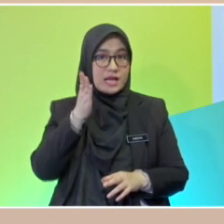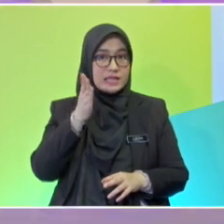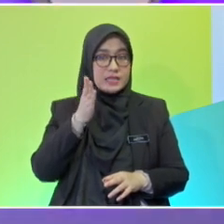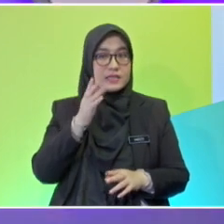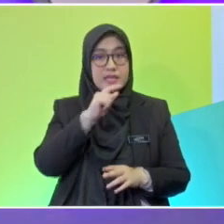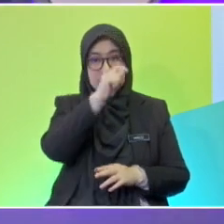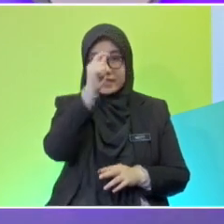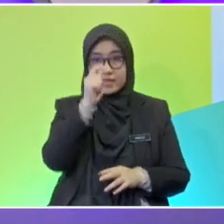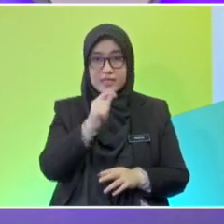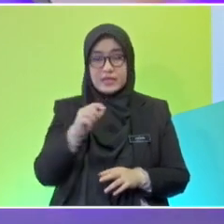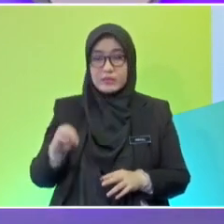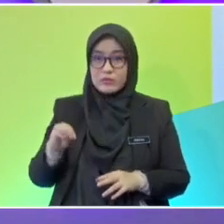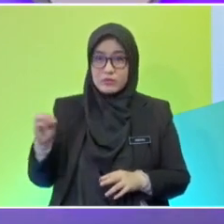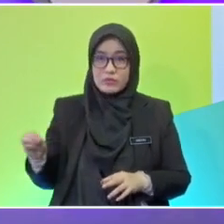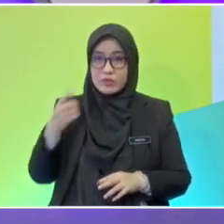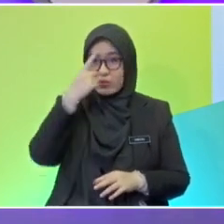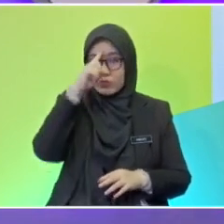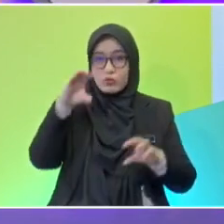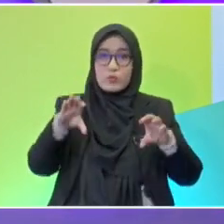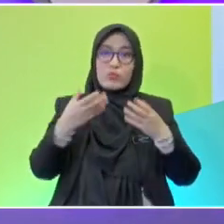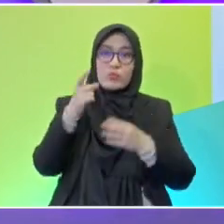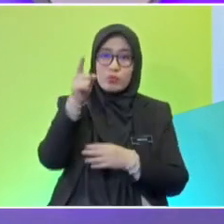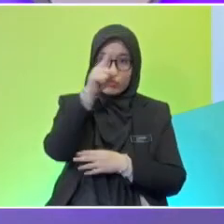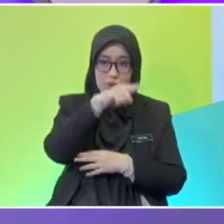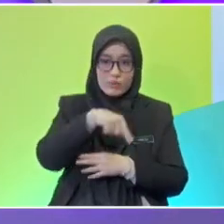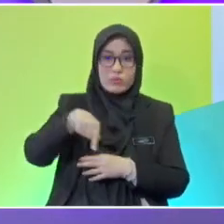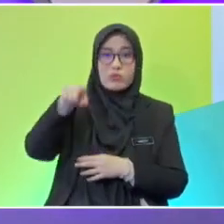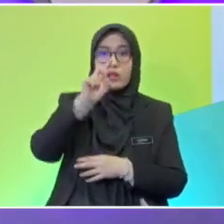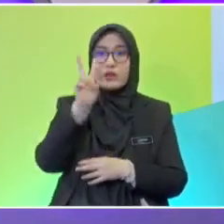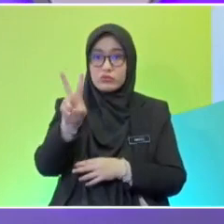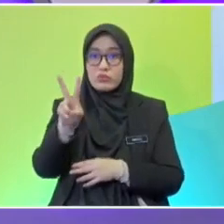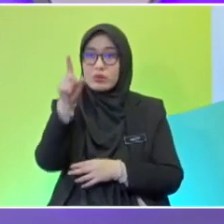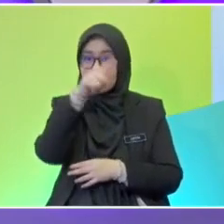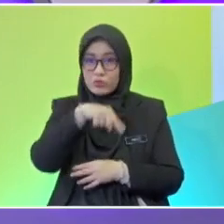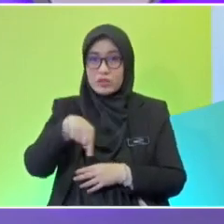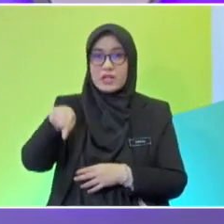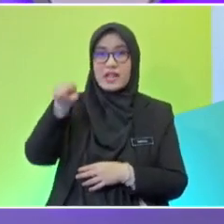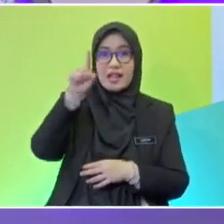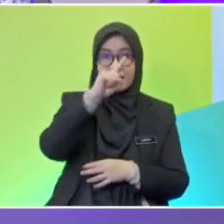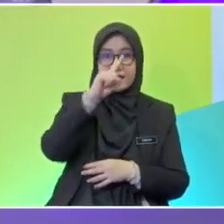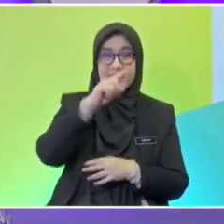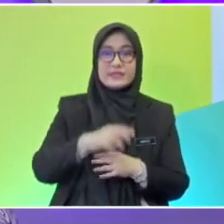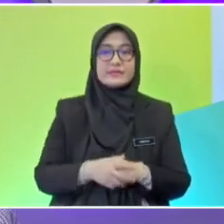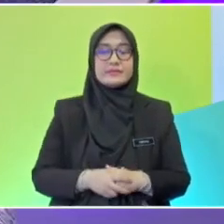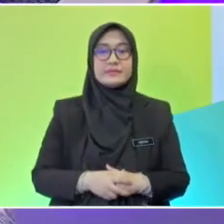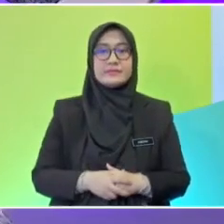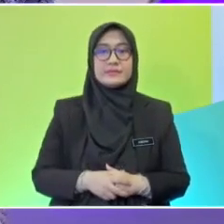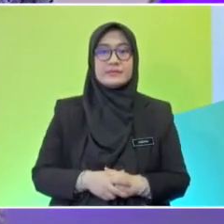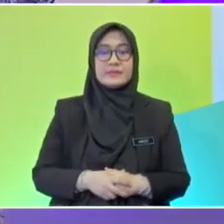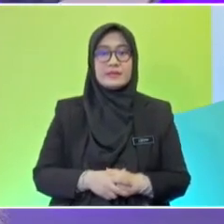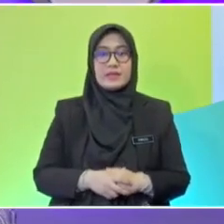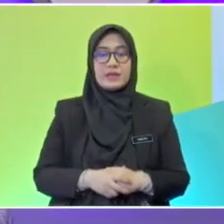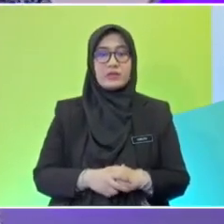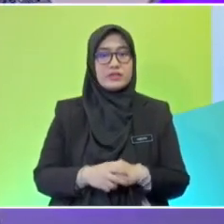going to ask pupils to form 2 circles, inside and outside circle. I'm sure many teachers are familiar with this. So they will have to take